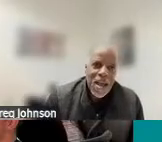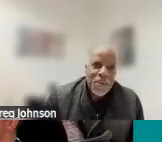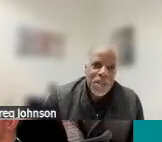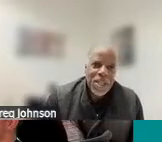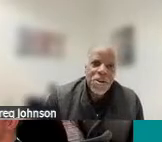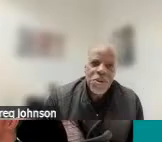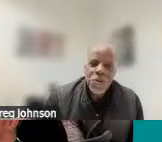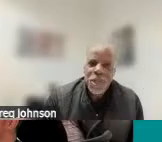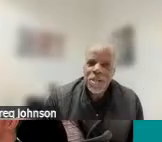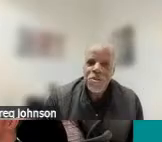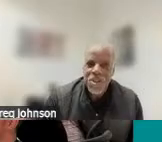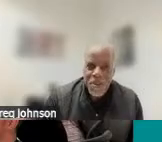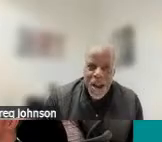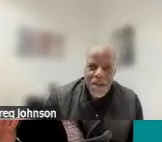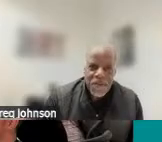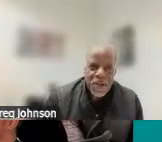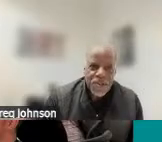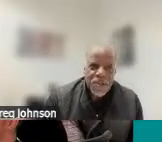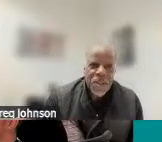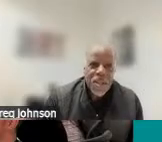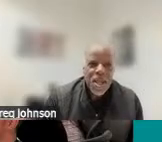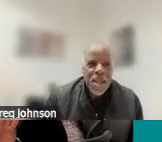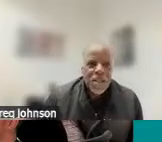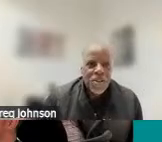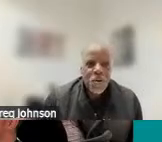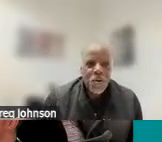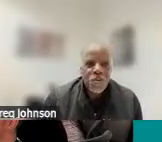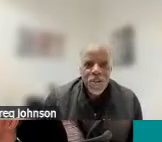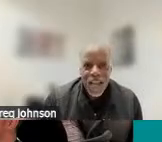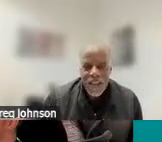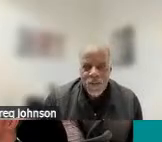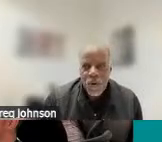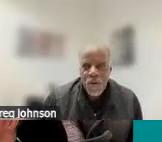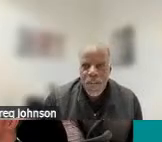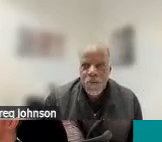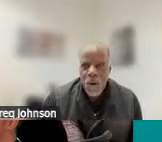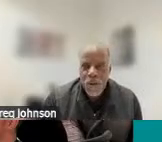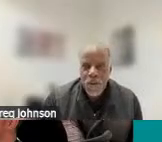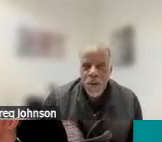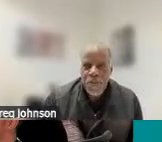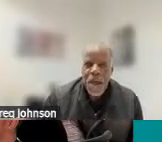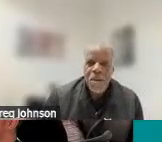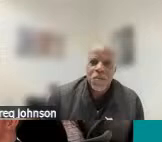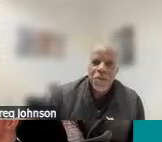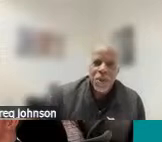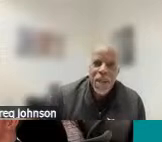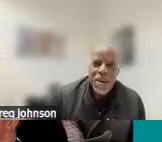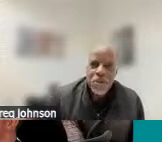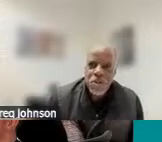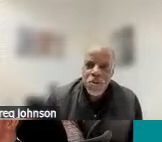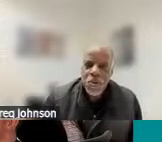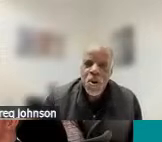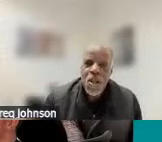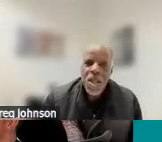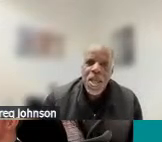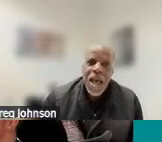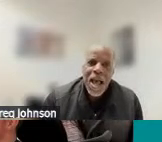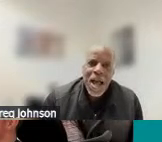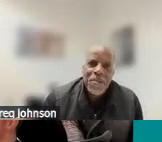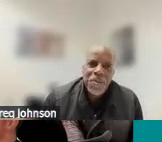the Latino Youth Leadership Conference. Those are days where we worked with labor